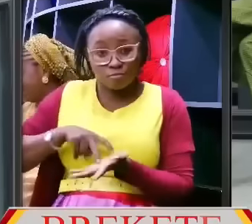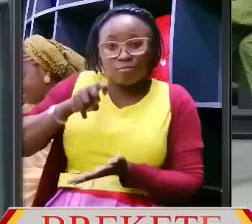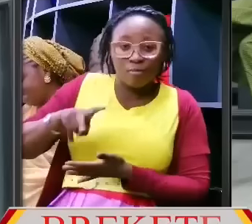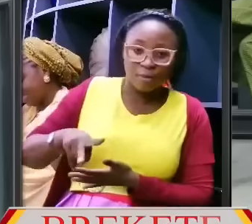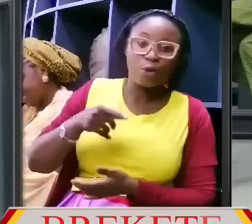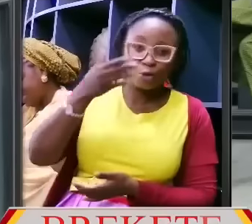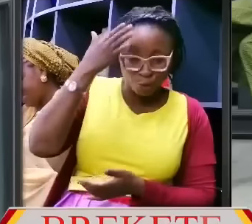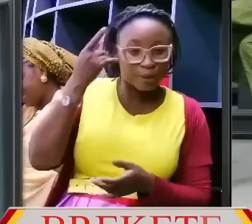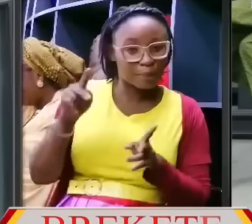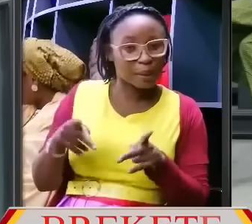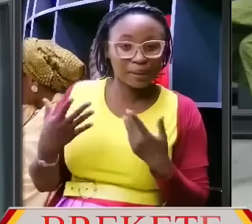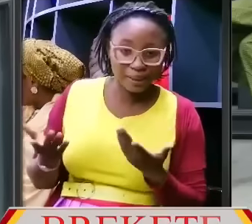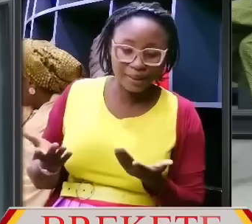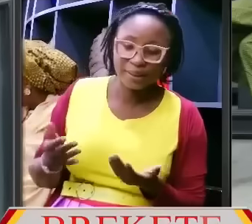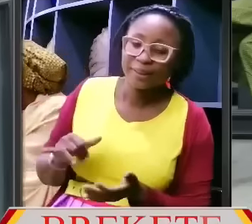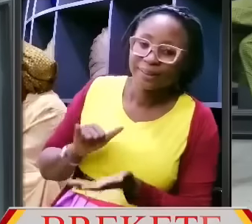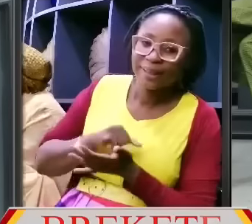That is